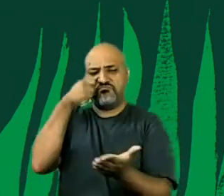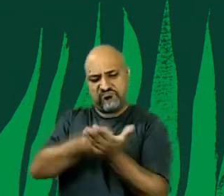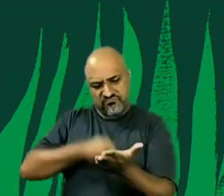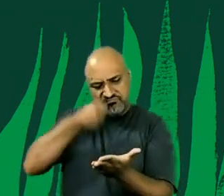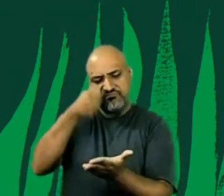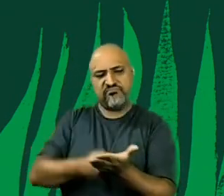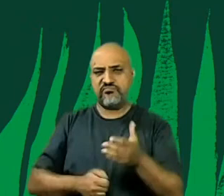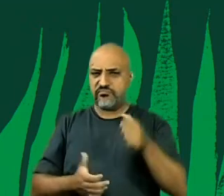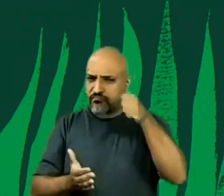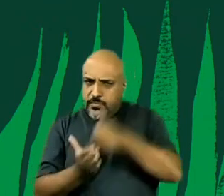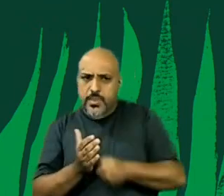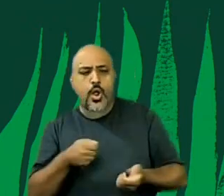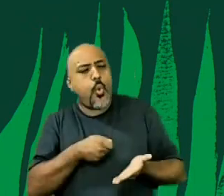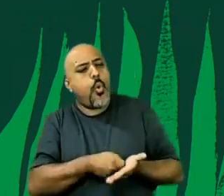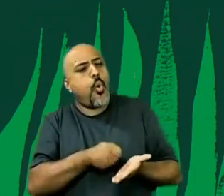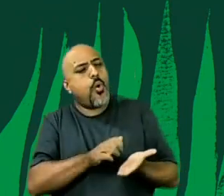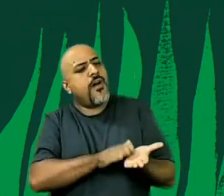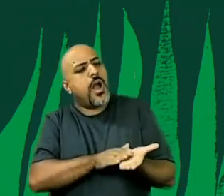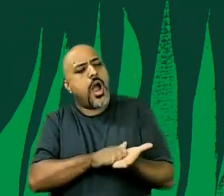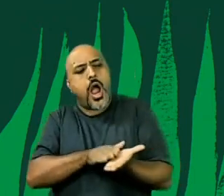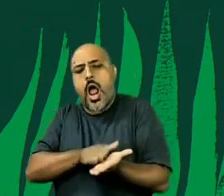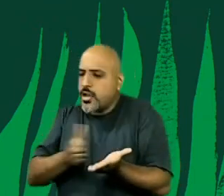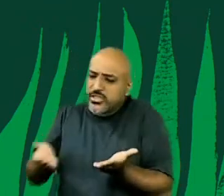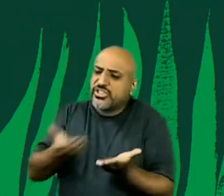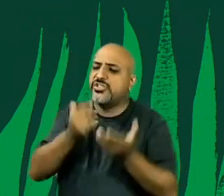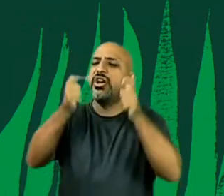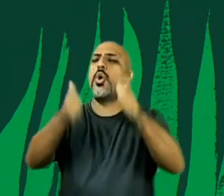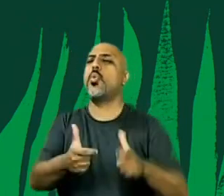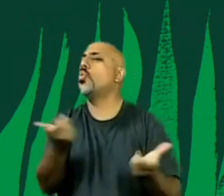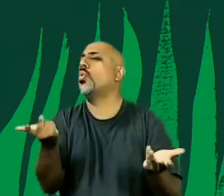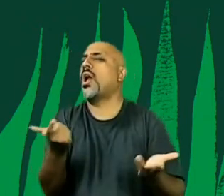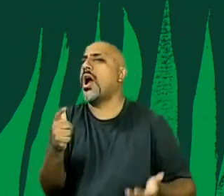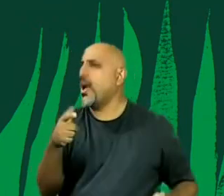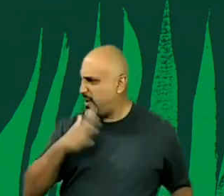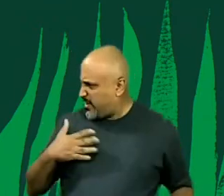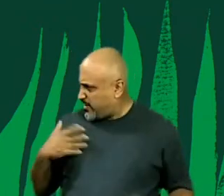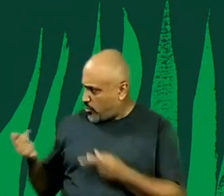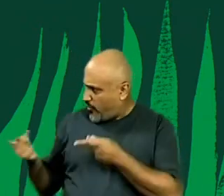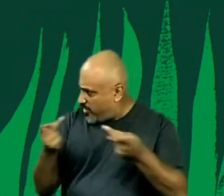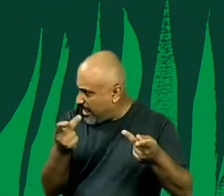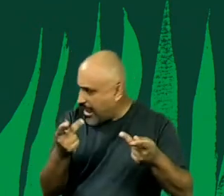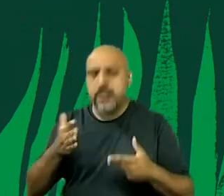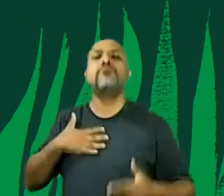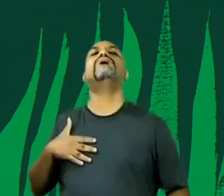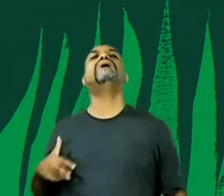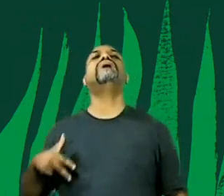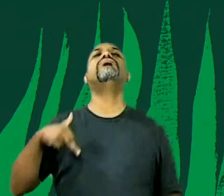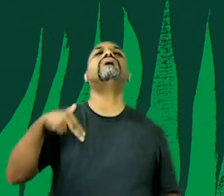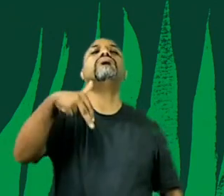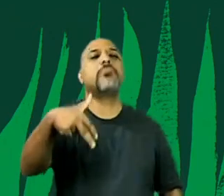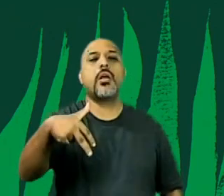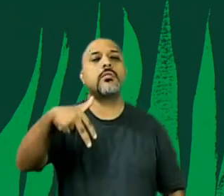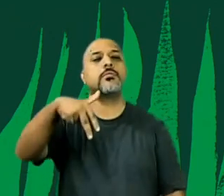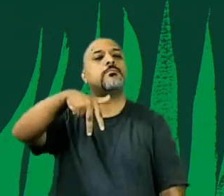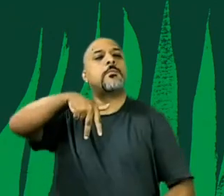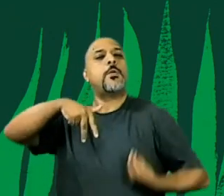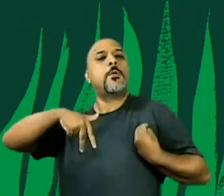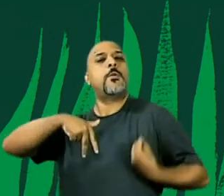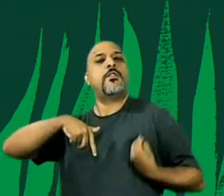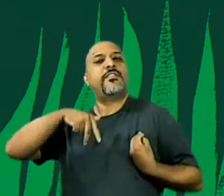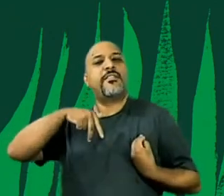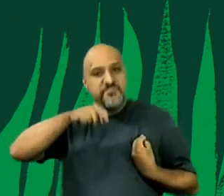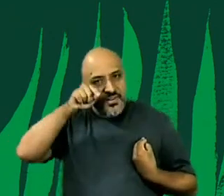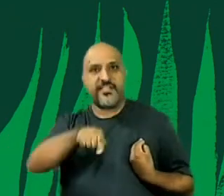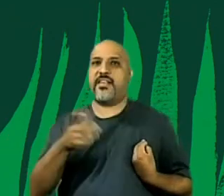our insistence, our steadfastness, demanding without being invited and marking our